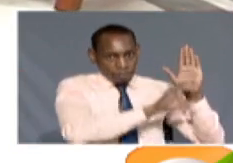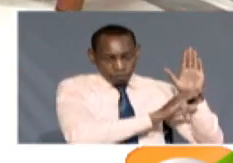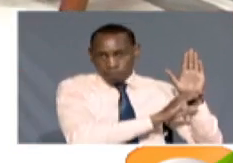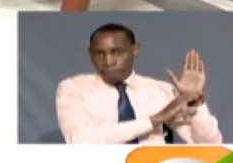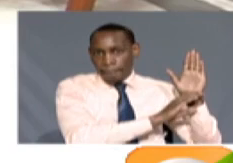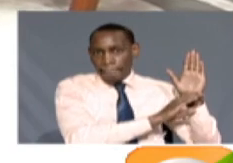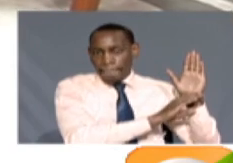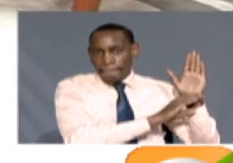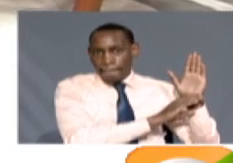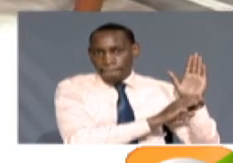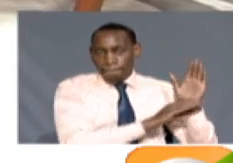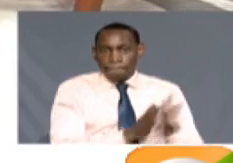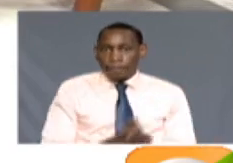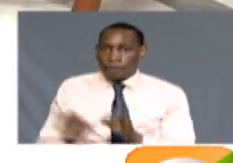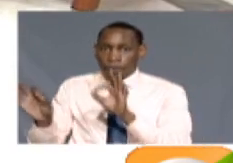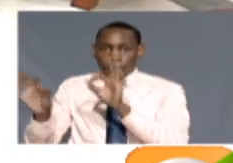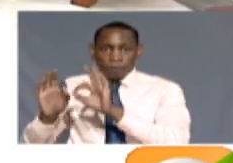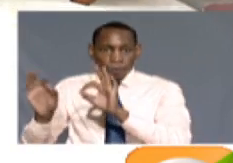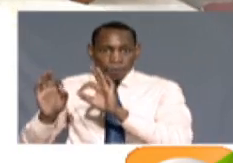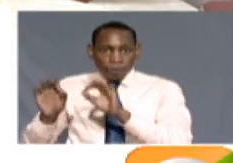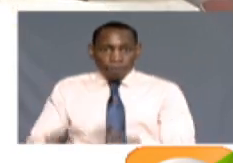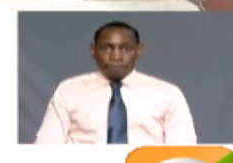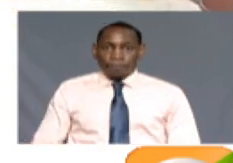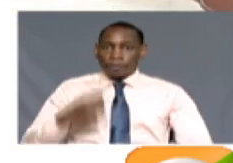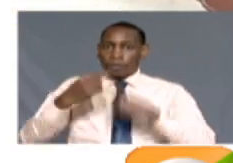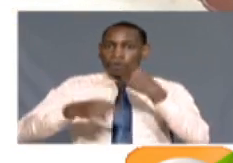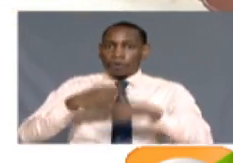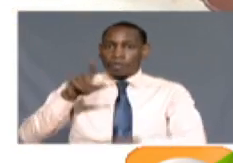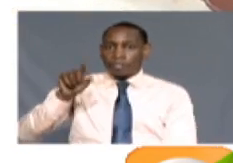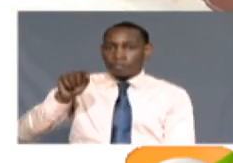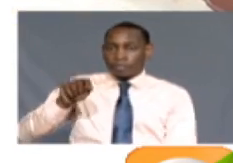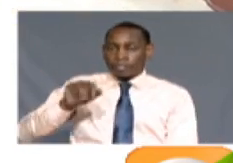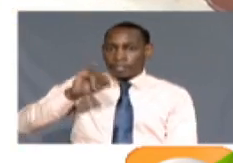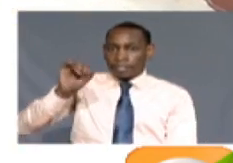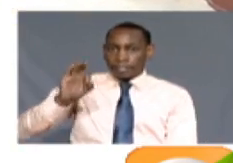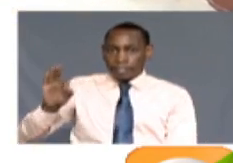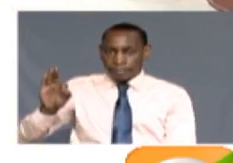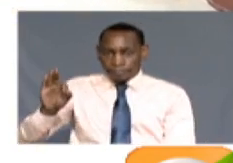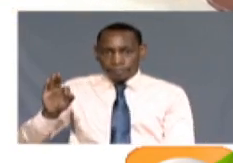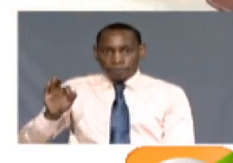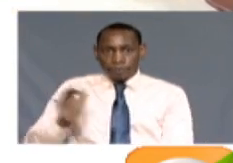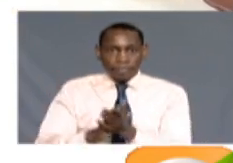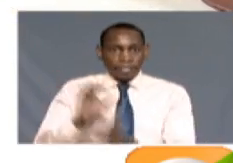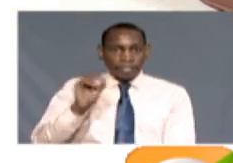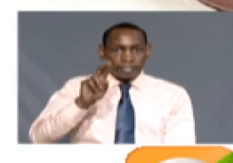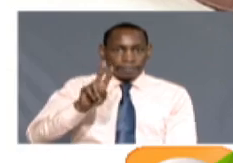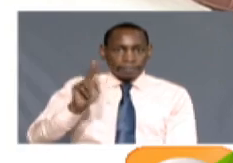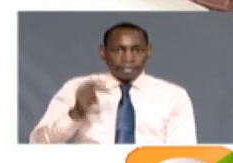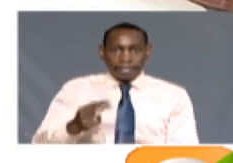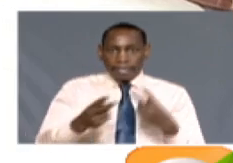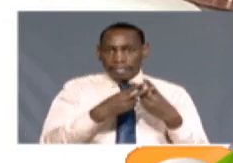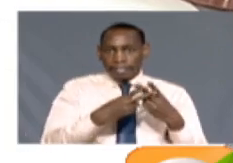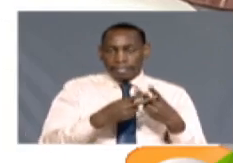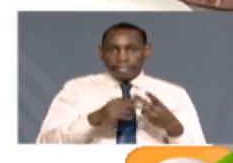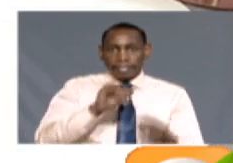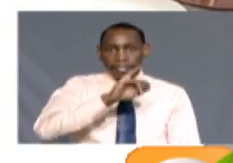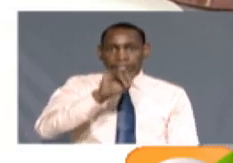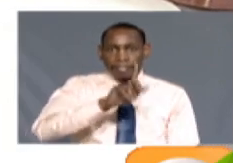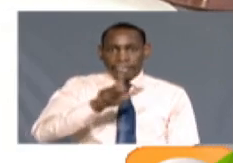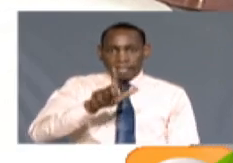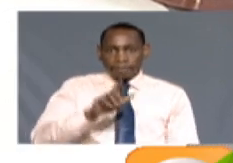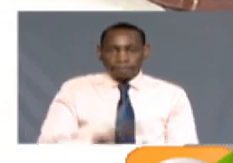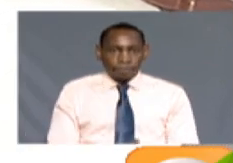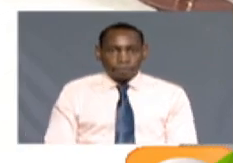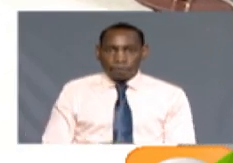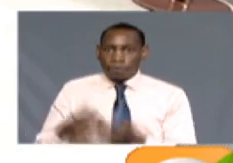Wow. Keep tweeting at Koinange Jeff. At Citizen TV Kenya, the hashtag is JKLIVE.